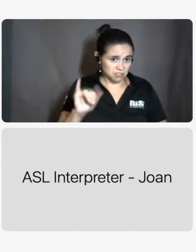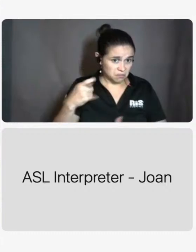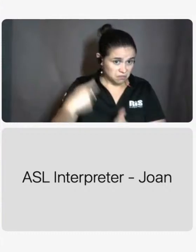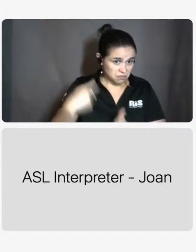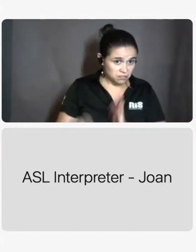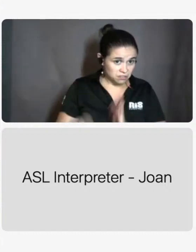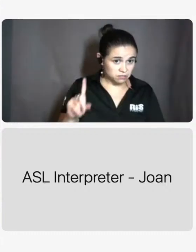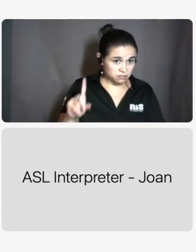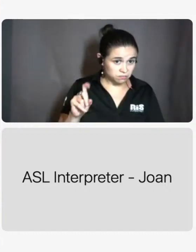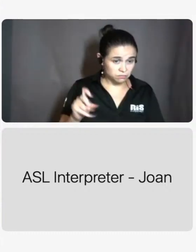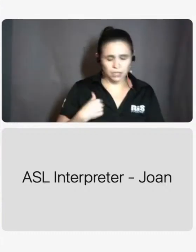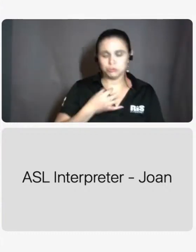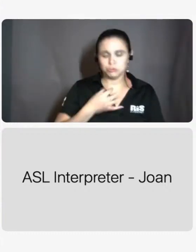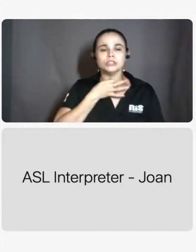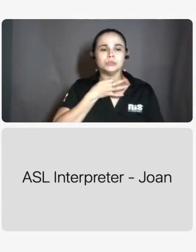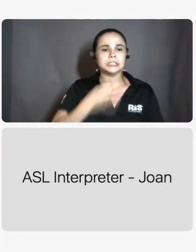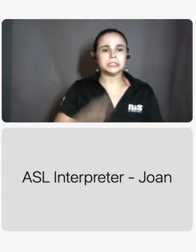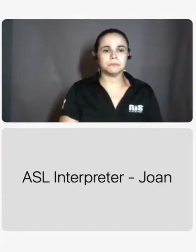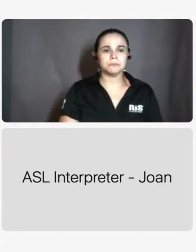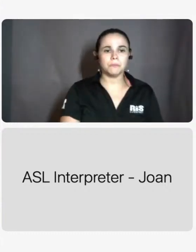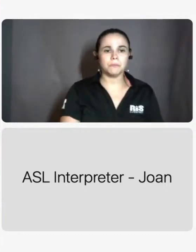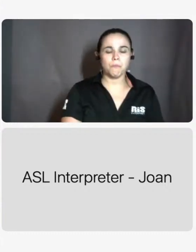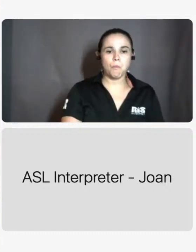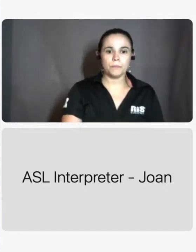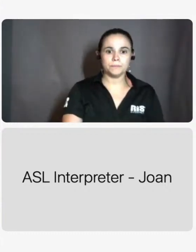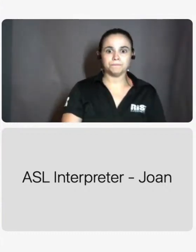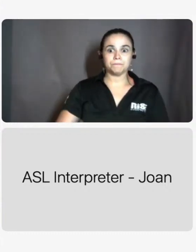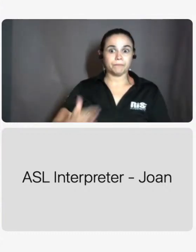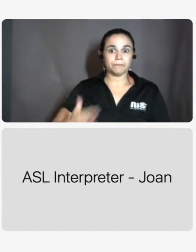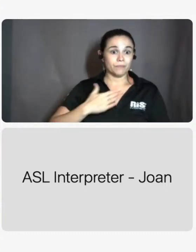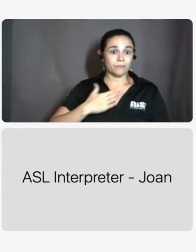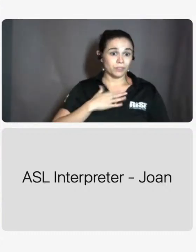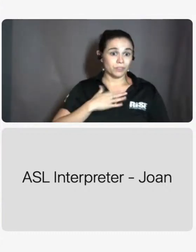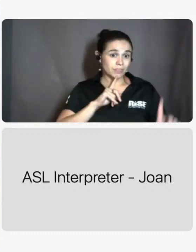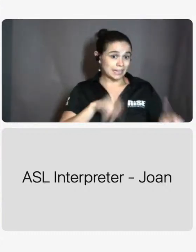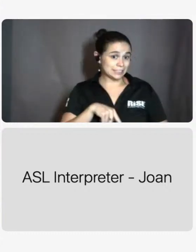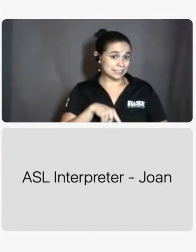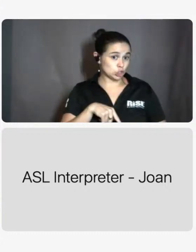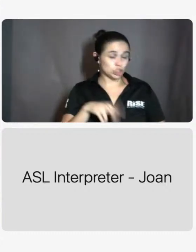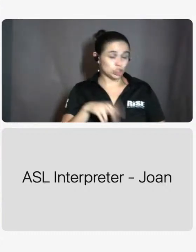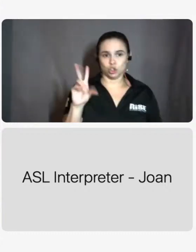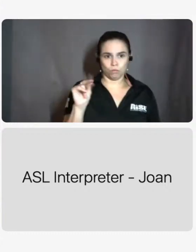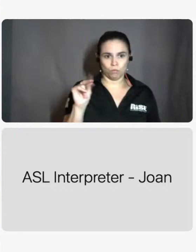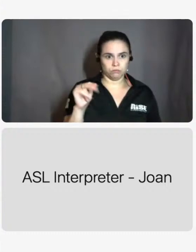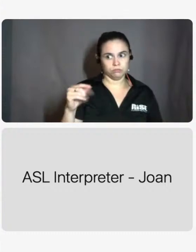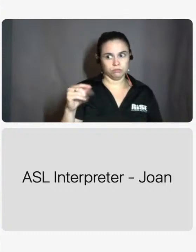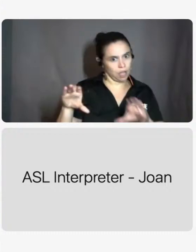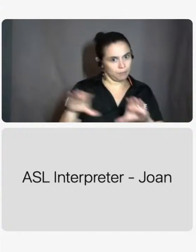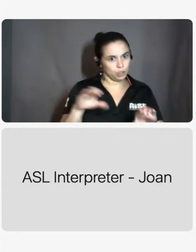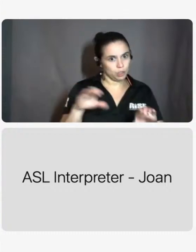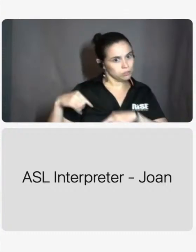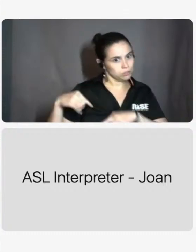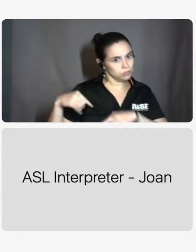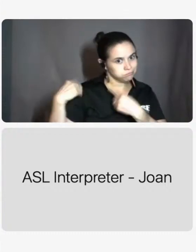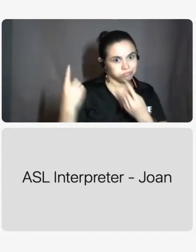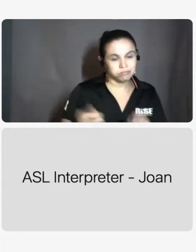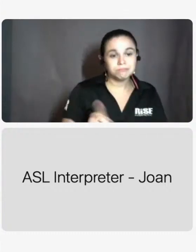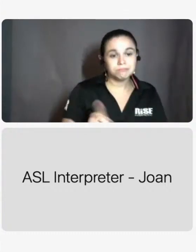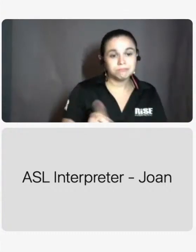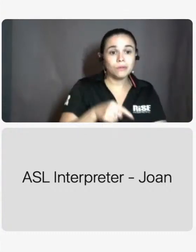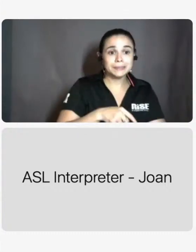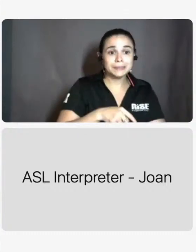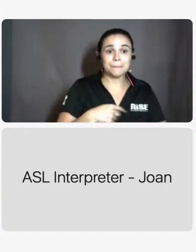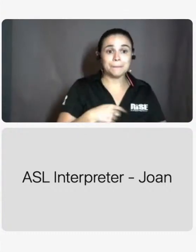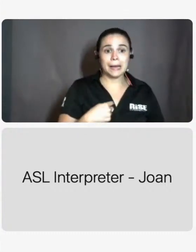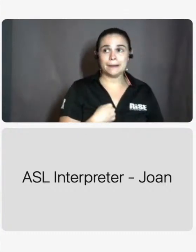My answer is no. I've been doing this a long time, and I have not seen a a dispute, a